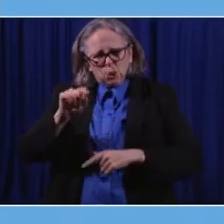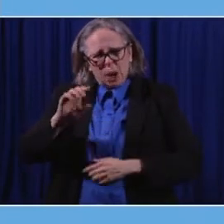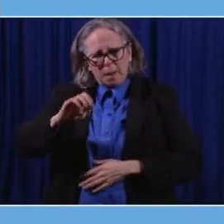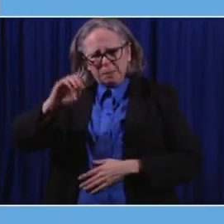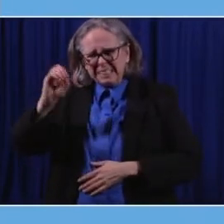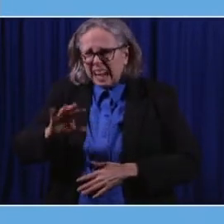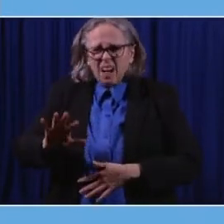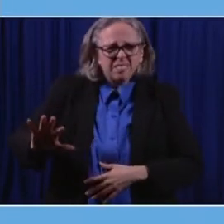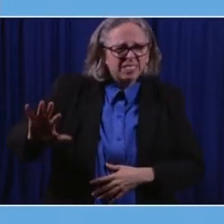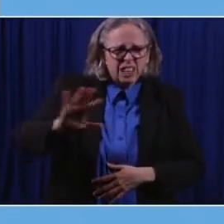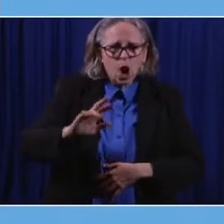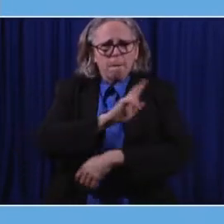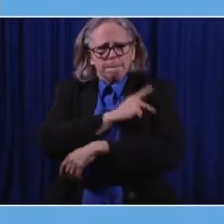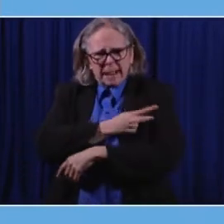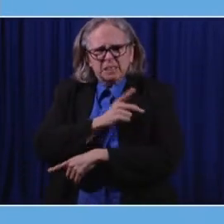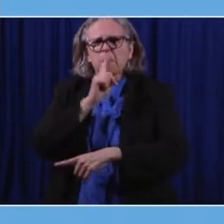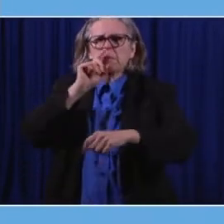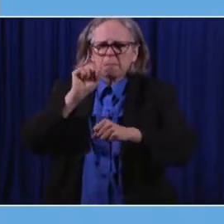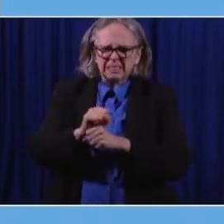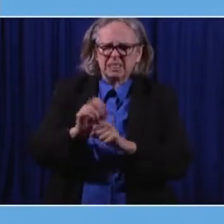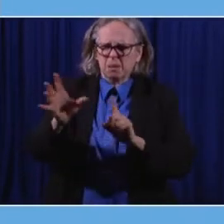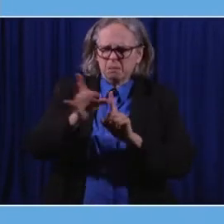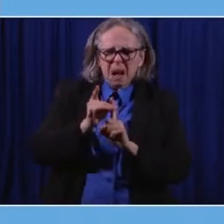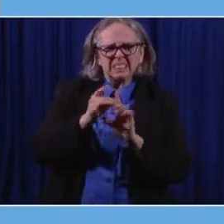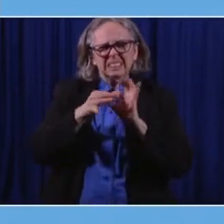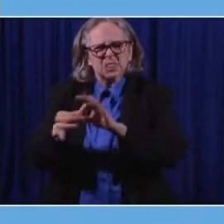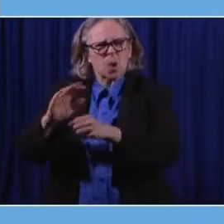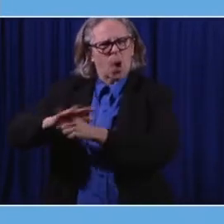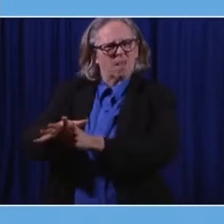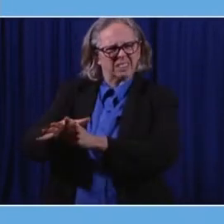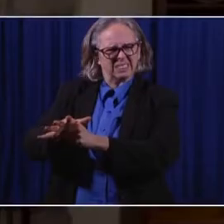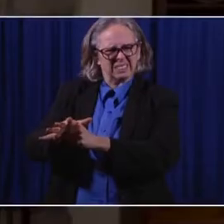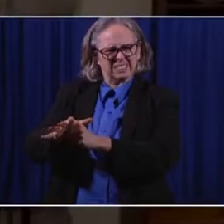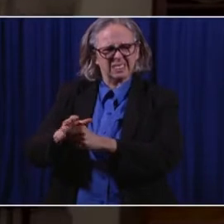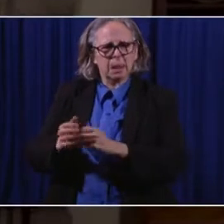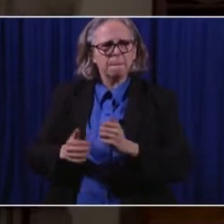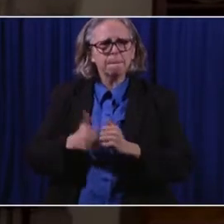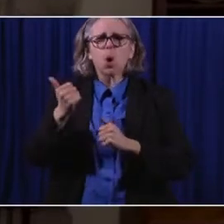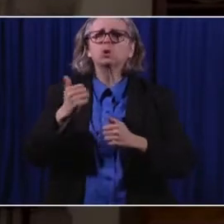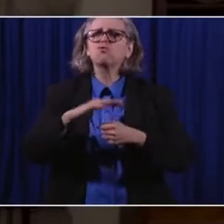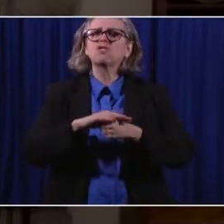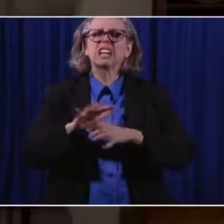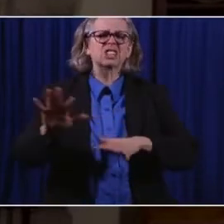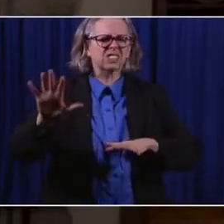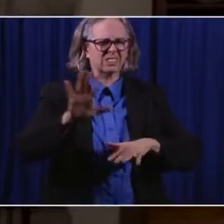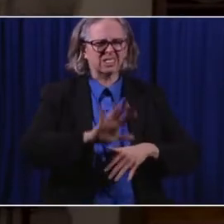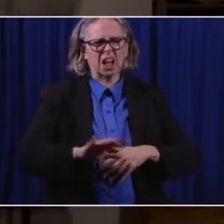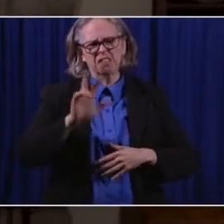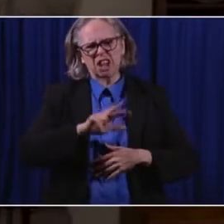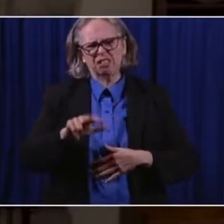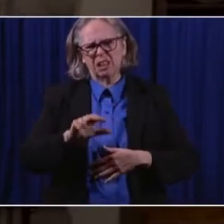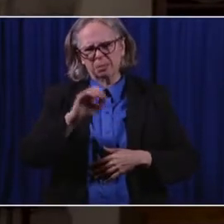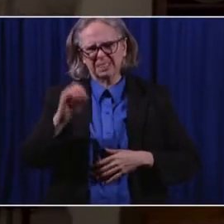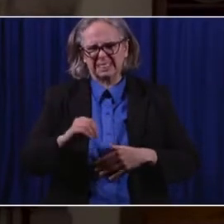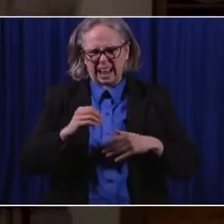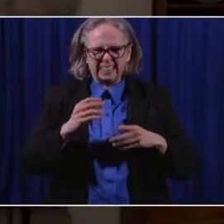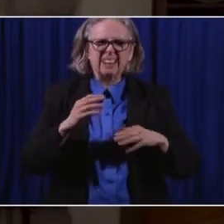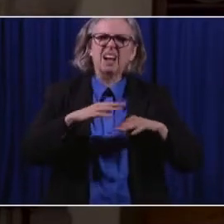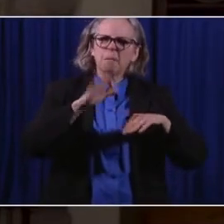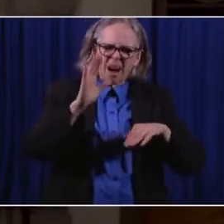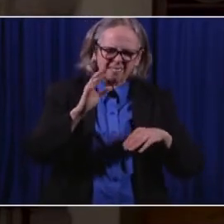In most of the regions, 1/3 or more patients in the ICU are COVID-19 positive. So again, what you will see is the darker